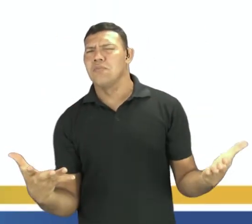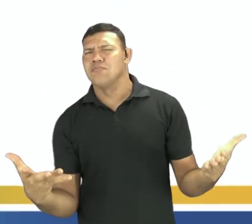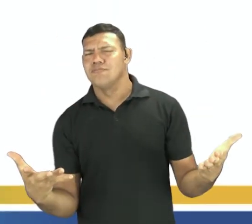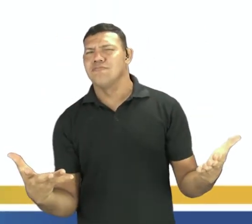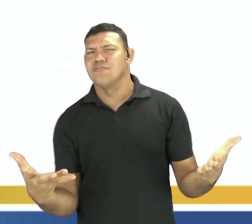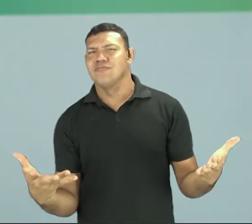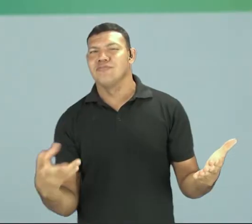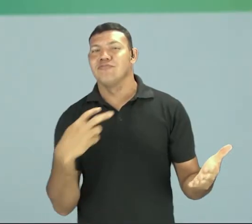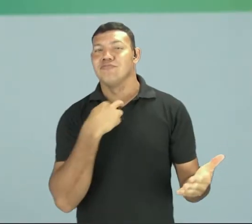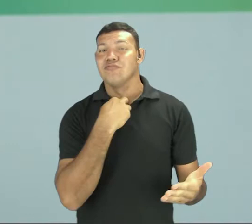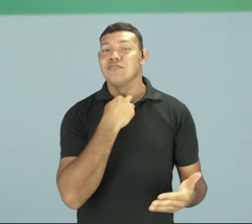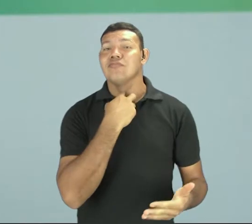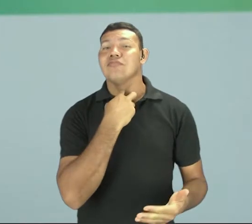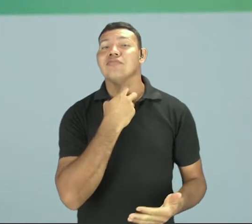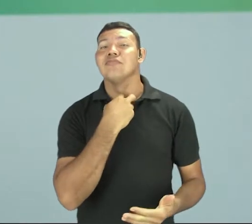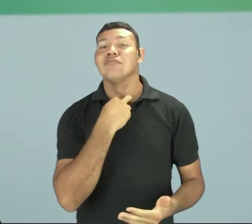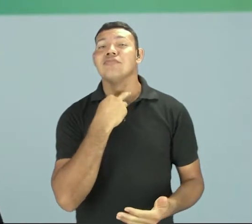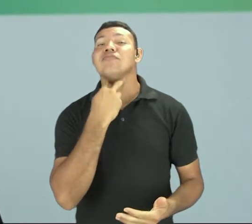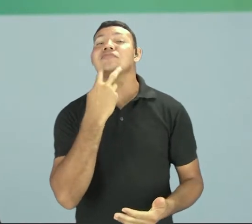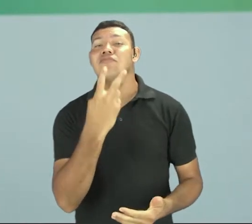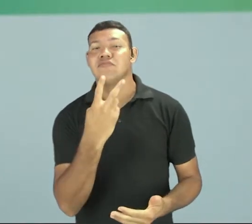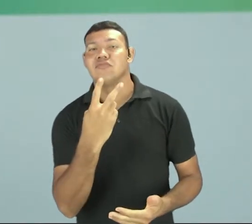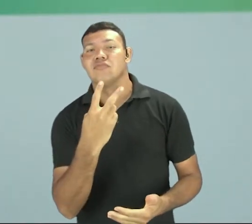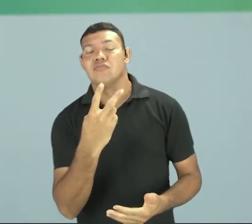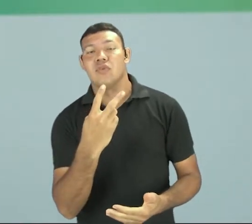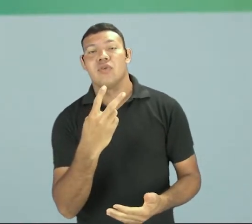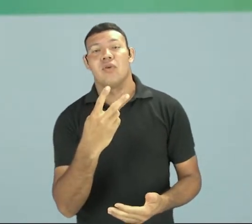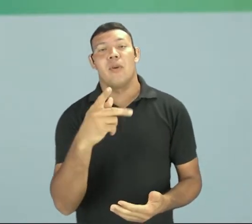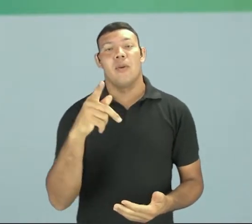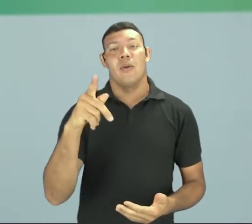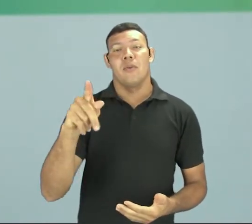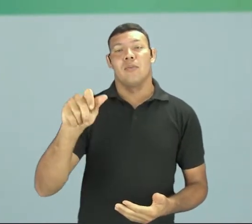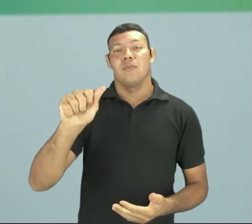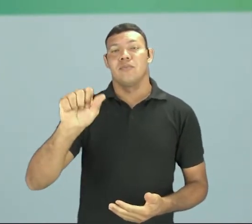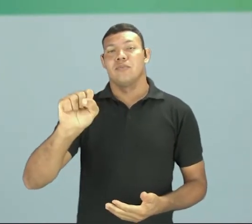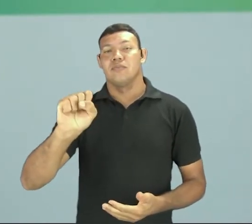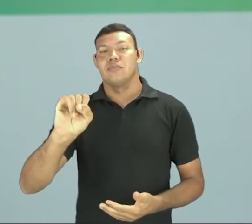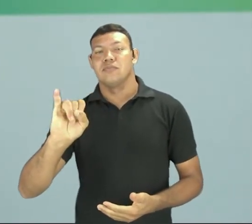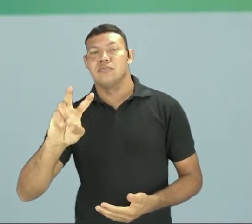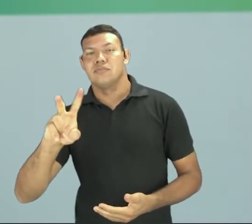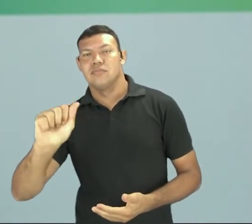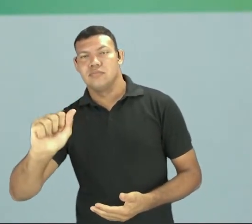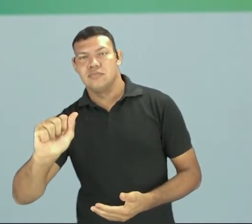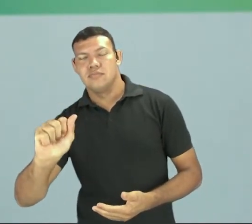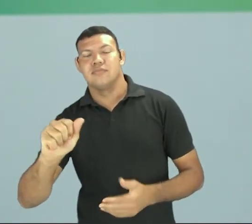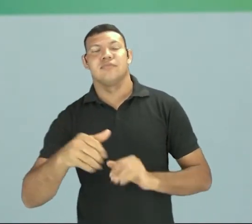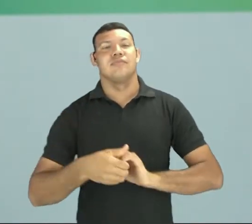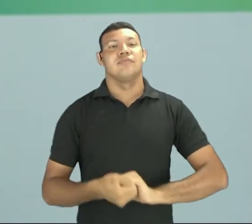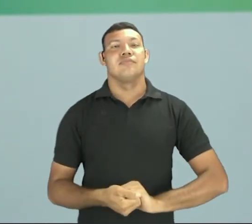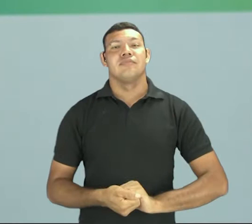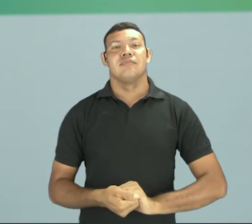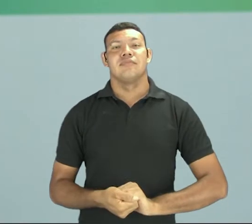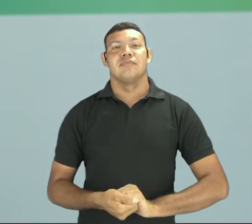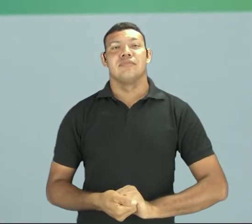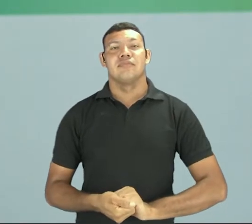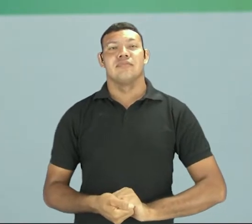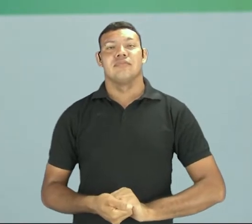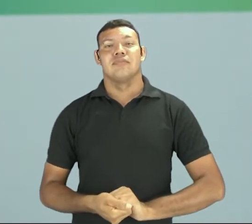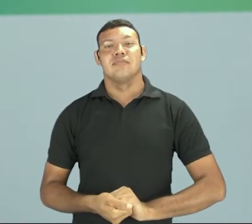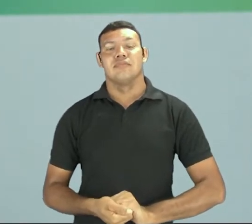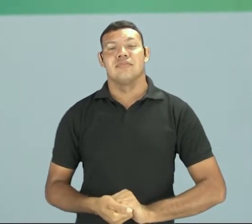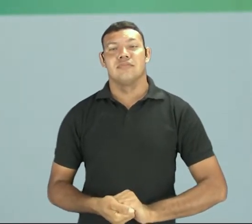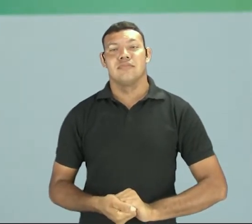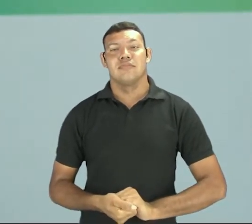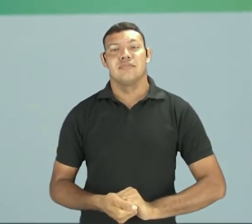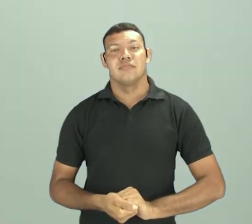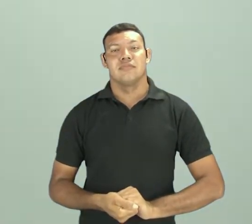in English, passive voice, okay? Before we start, let's go over some warm-up questions, okay?